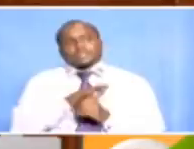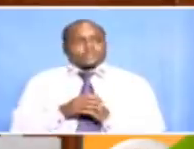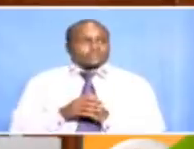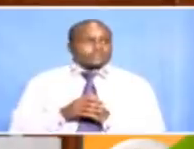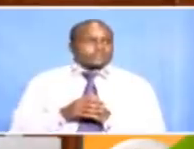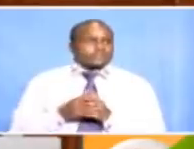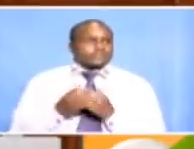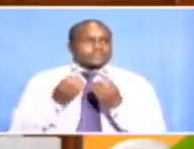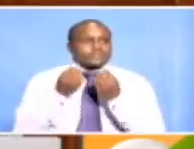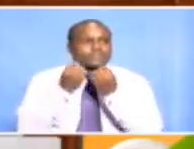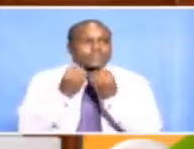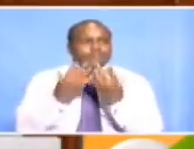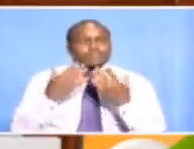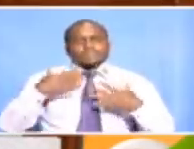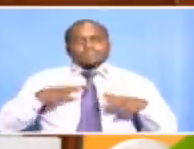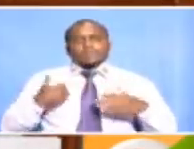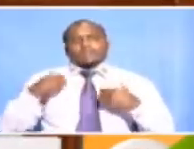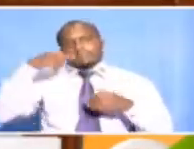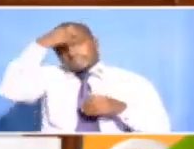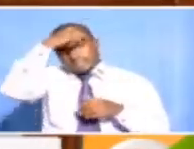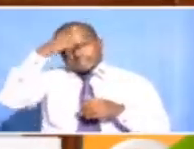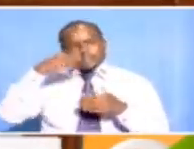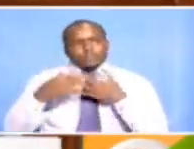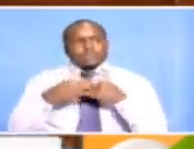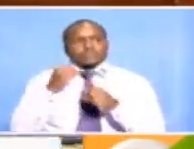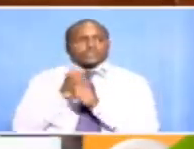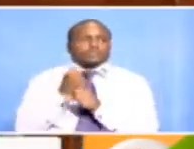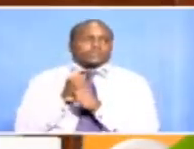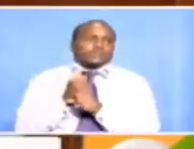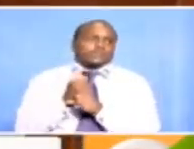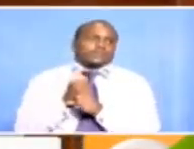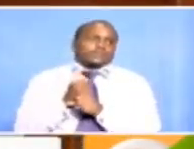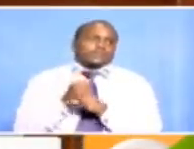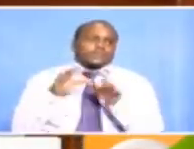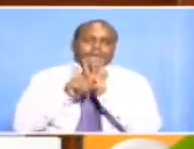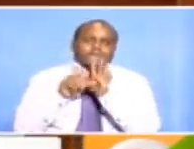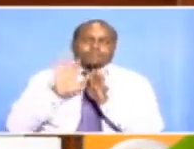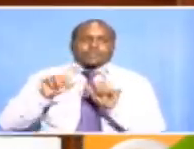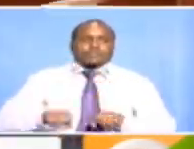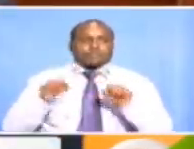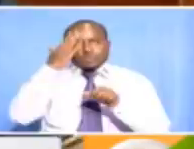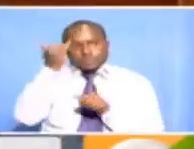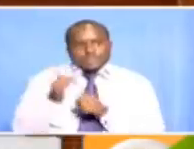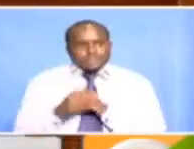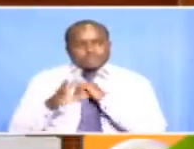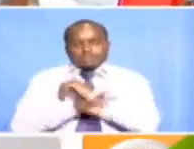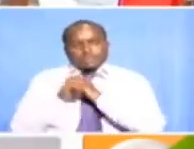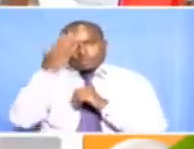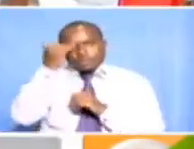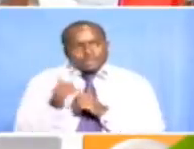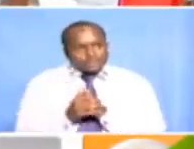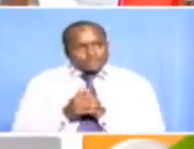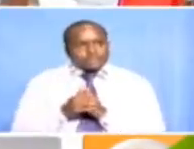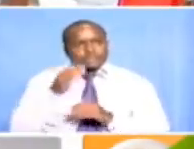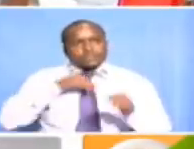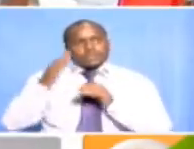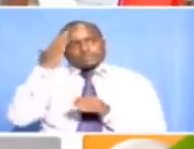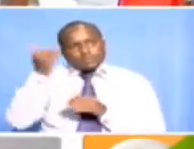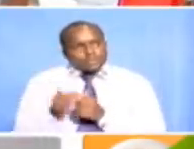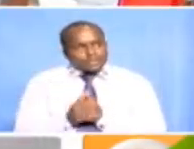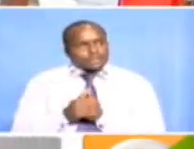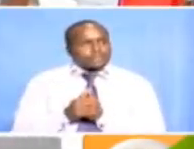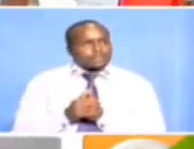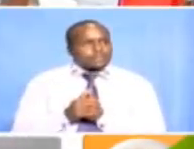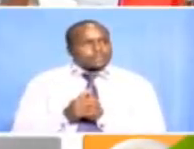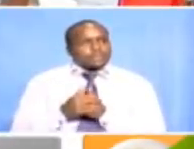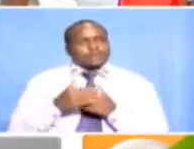degrees Kenyans have outside there and they are jobless? Why should you undermine your boss? Why should you steal? Why should you be corrupt? Why babies die